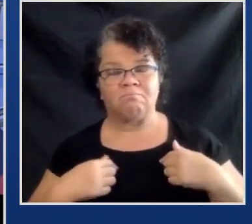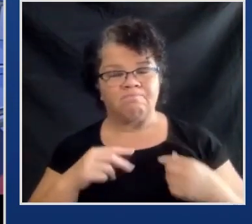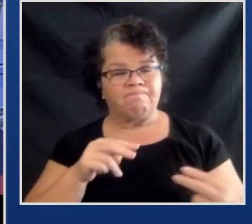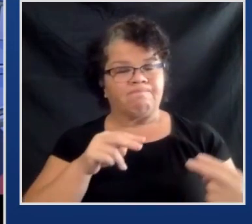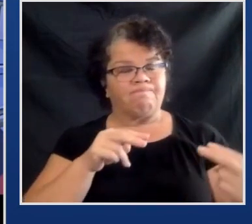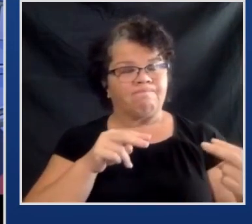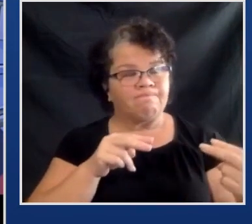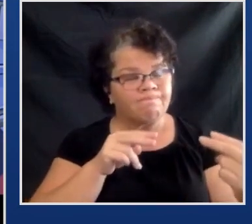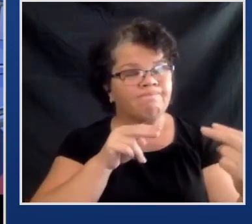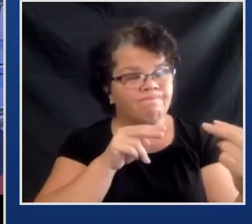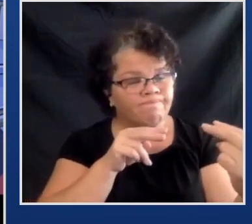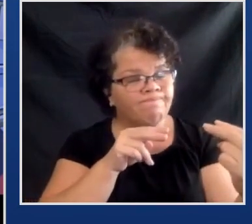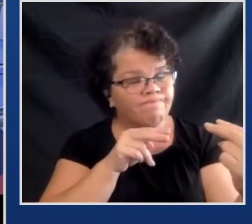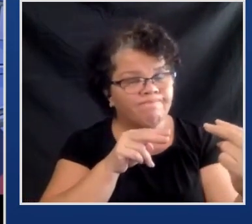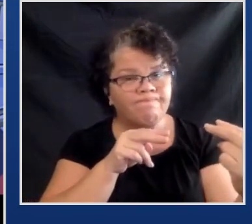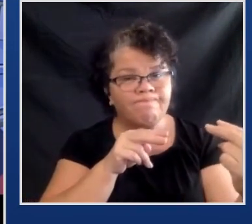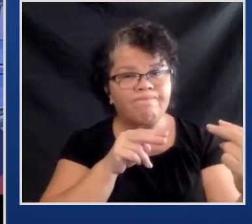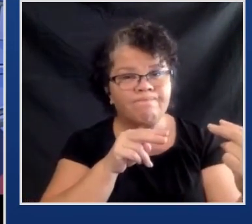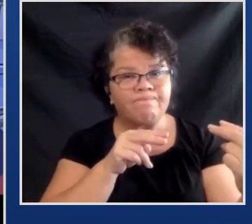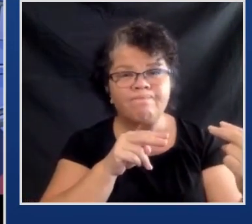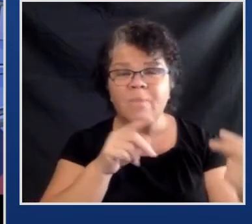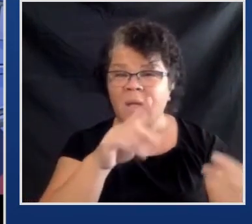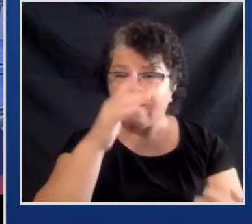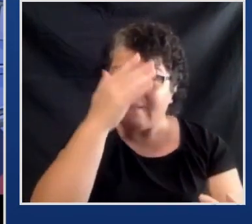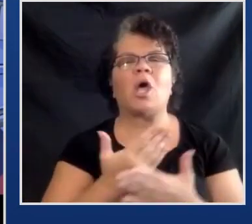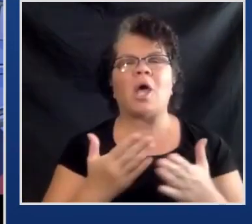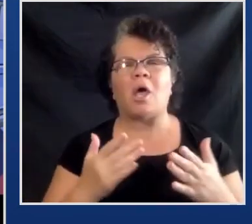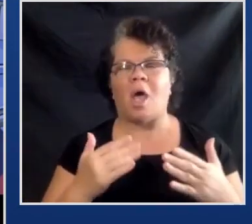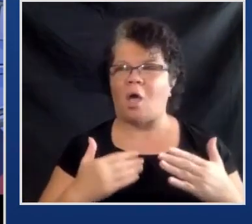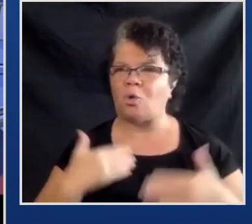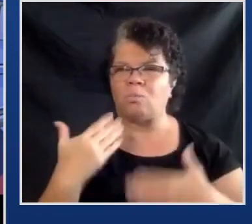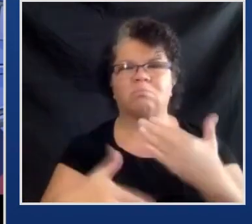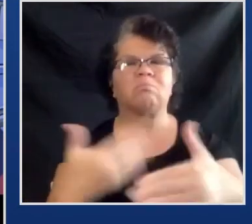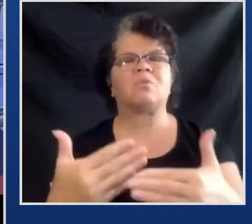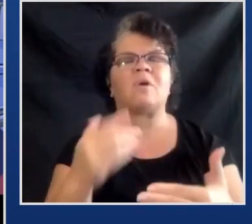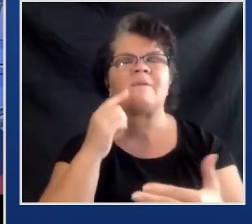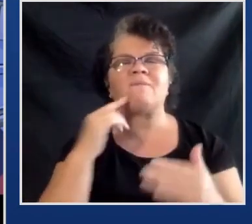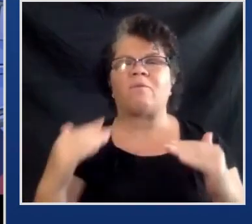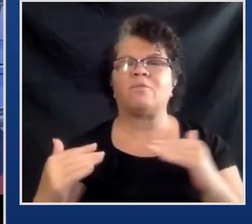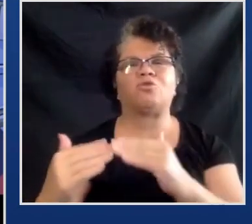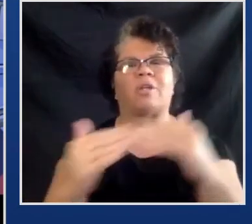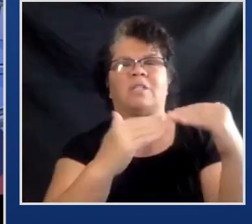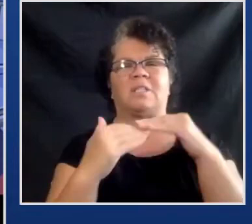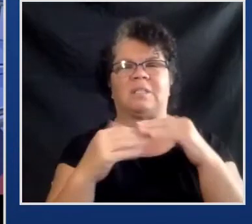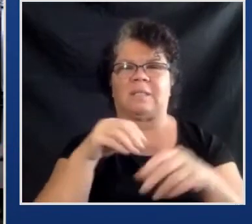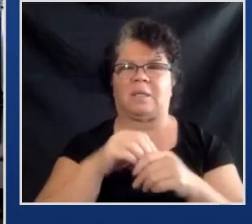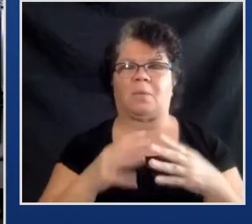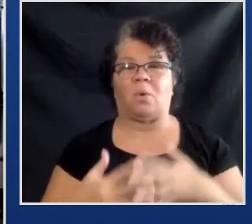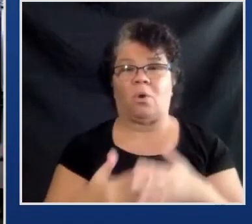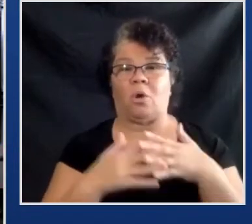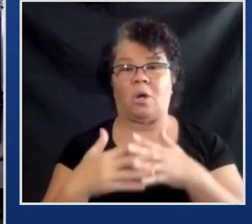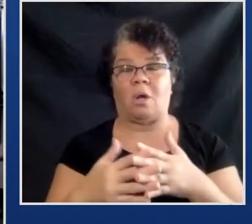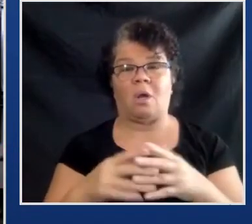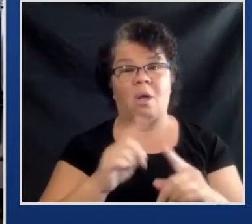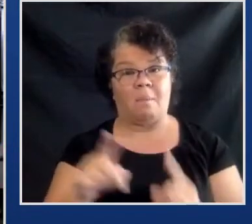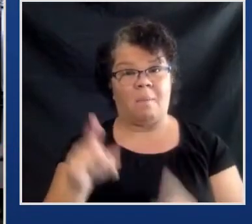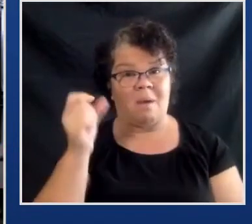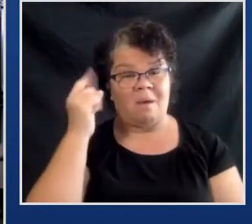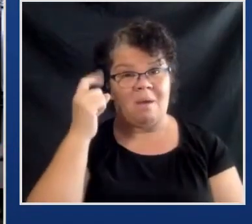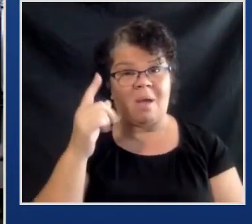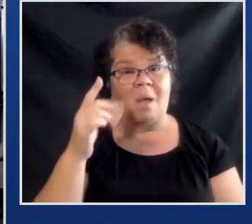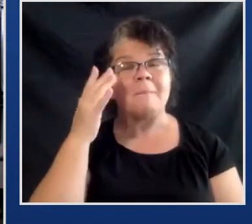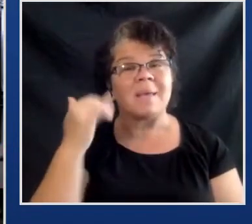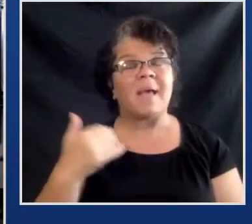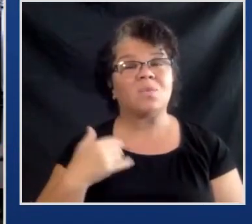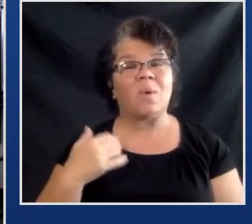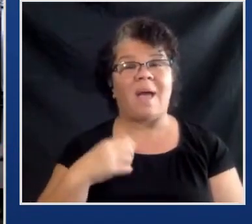I'm not going to forget. You're not going to forget. And this country's not going to forget. But guess what? Because we have the X generation,